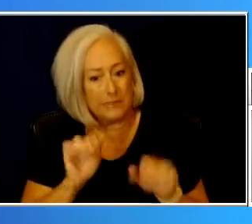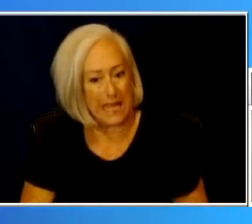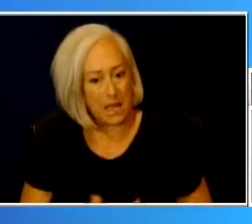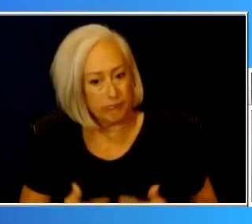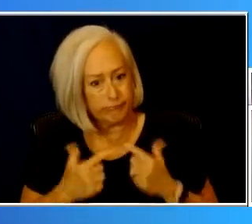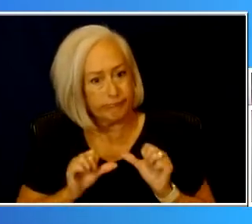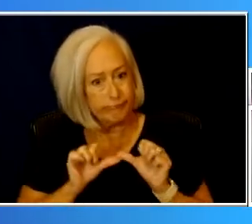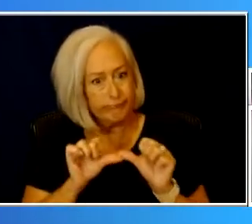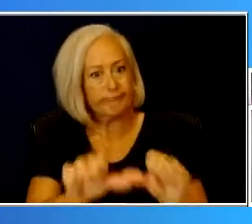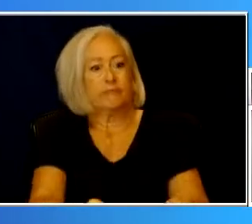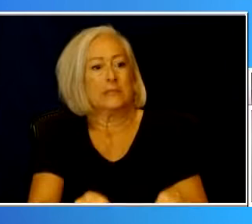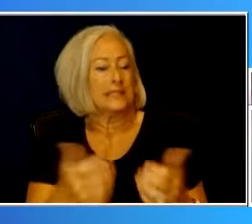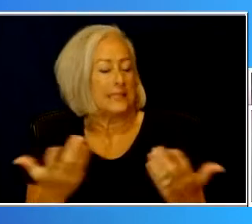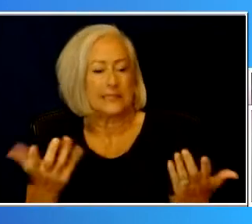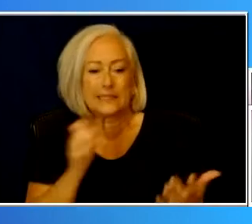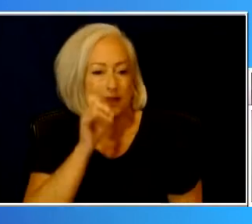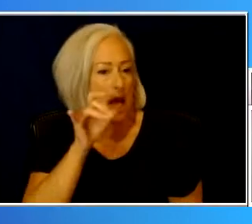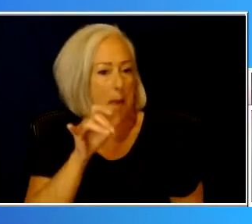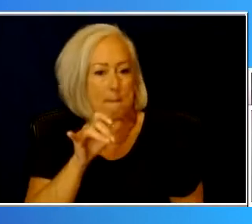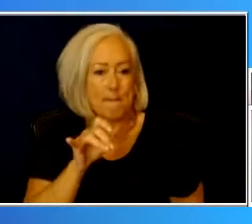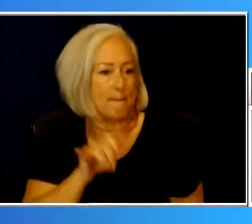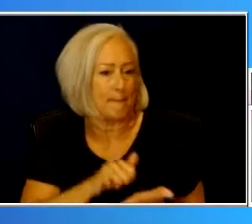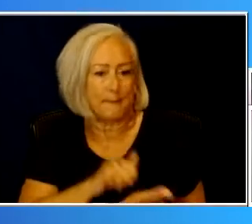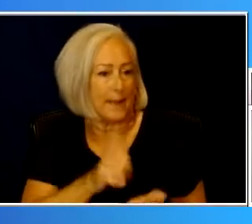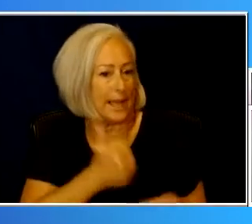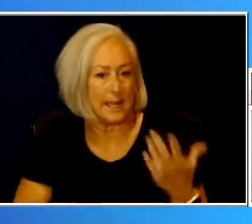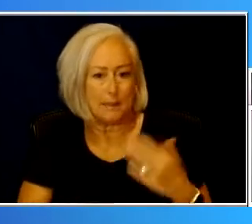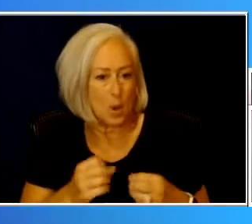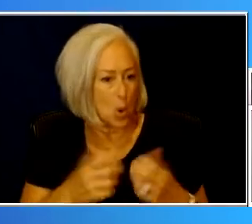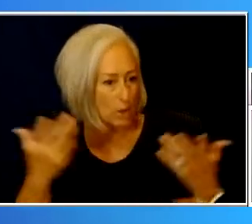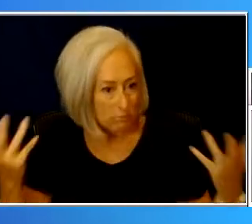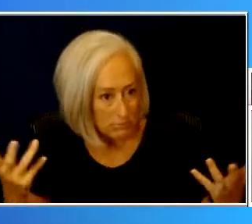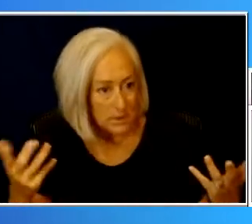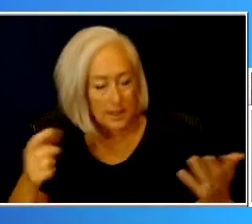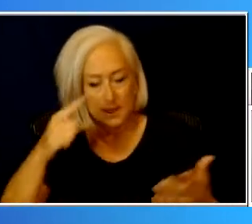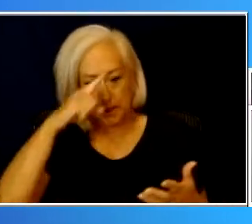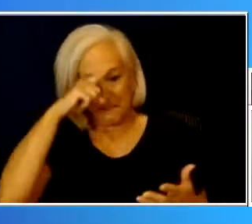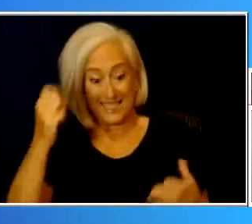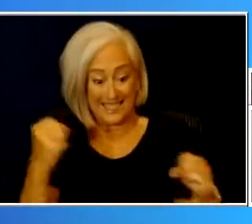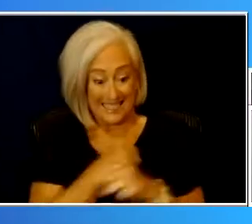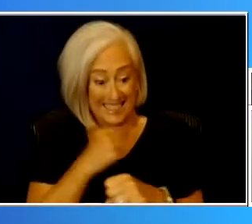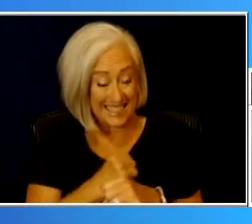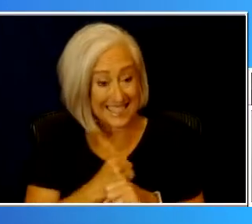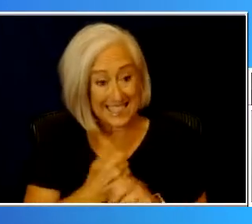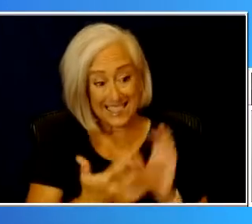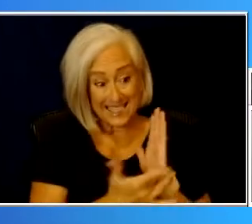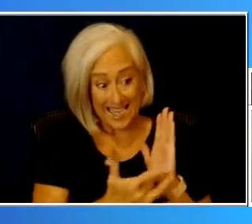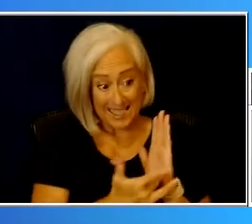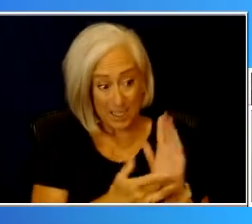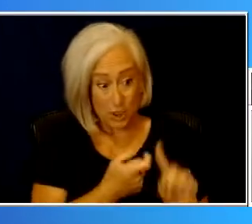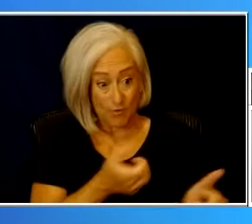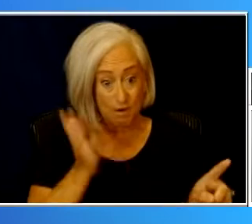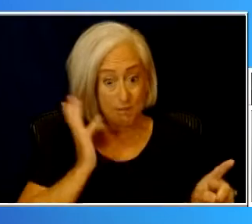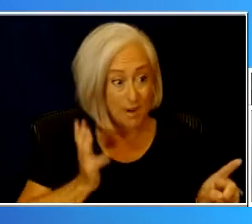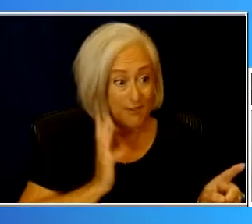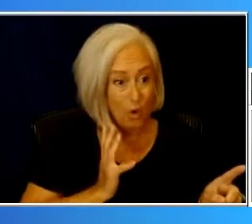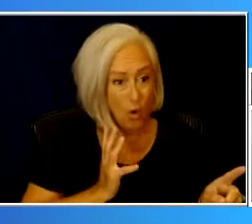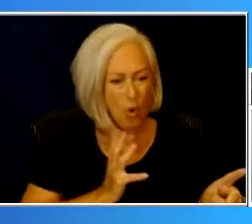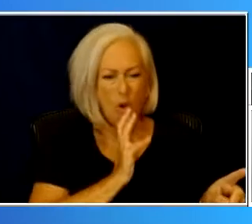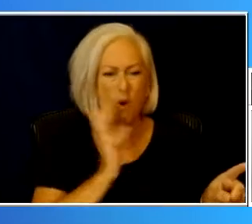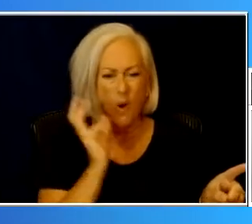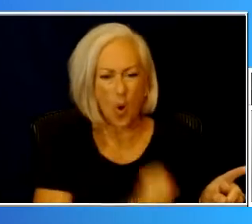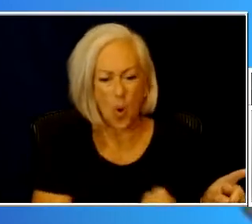It's not possible anymore because the statistics and the technologies that we used to use are too old. And so we are